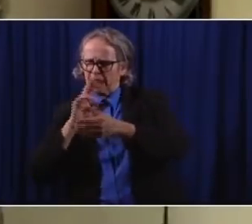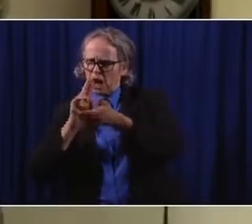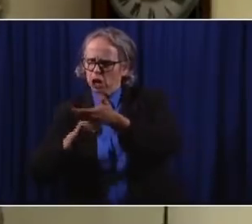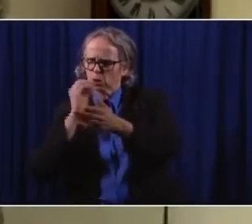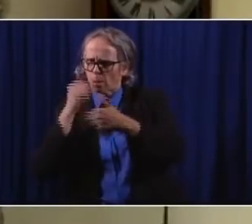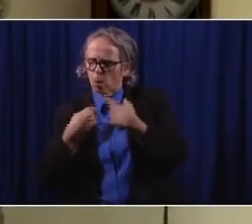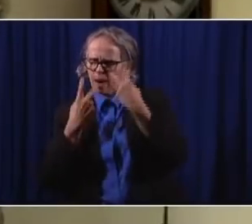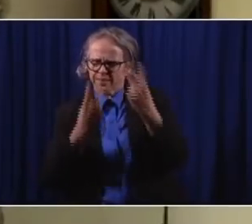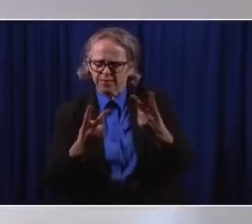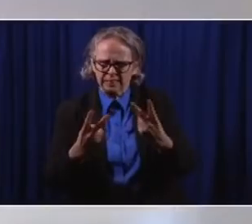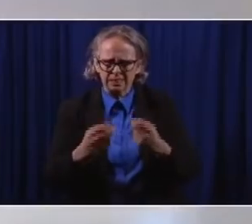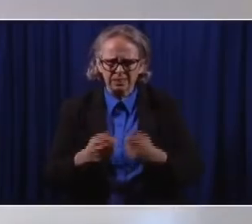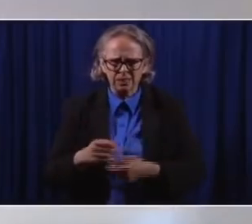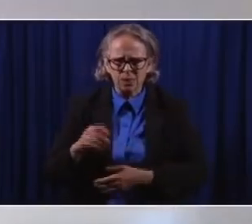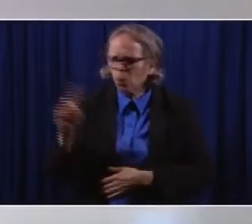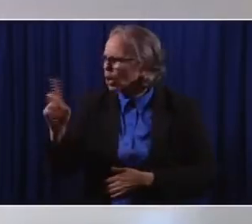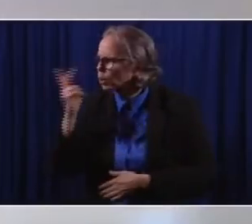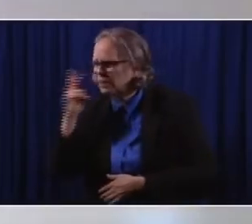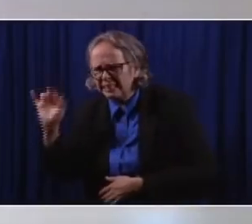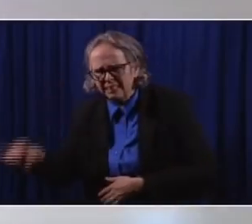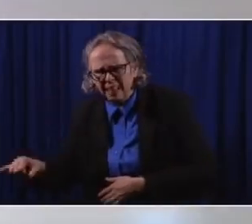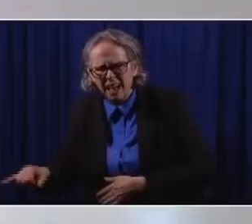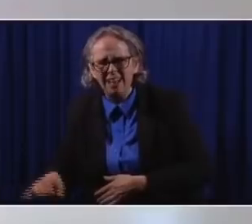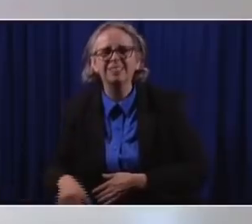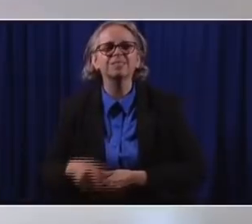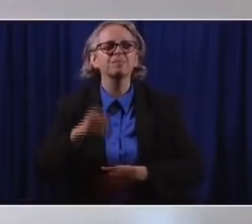that? I'll go to